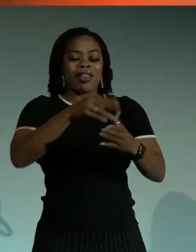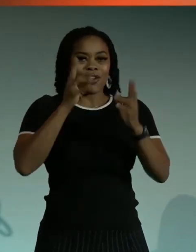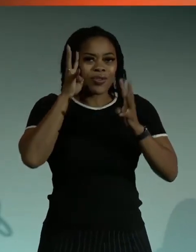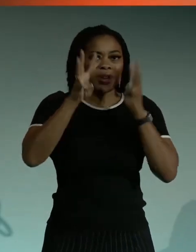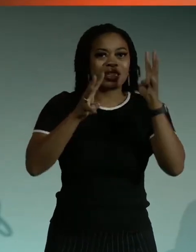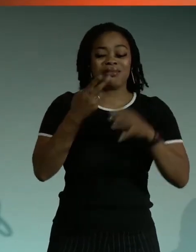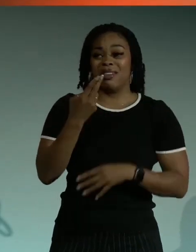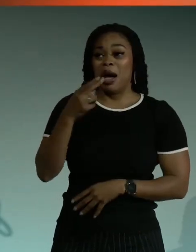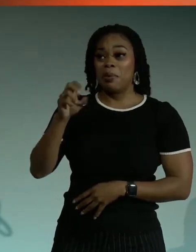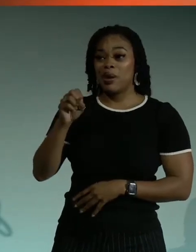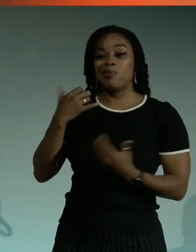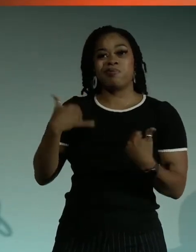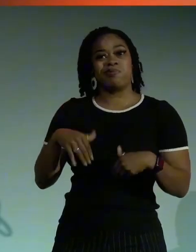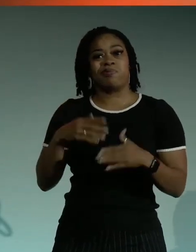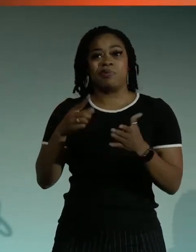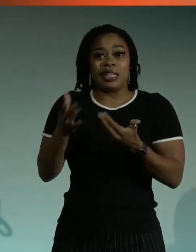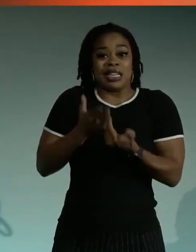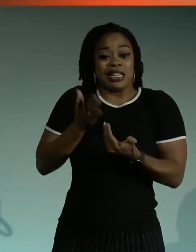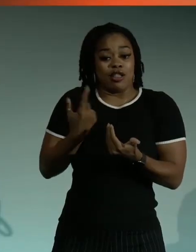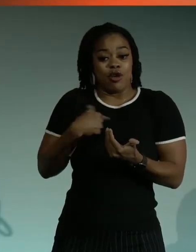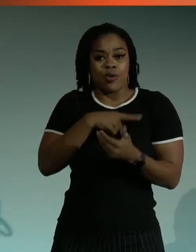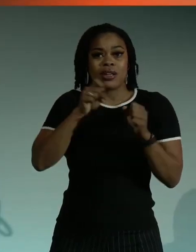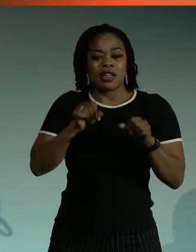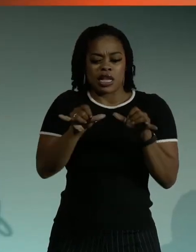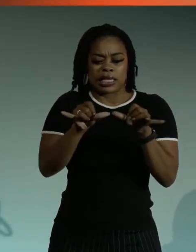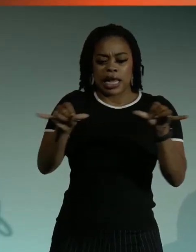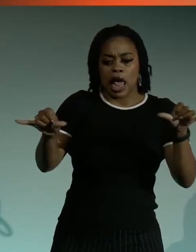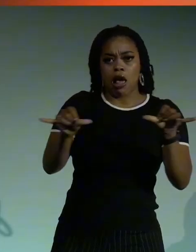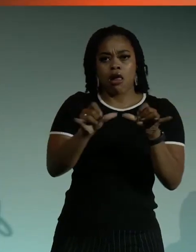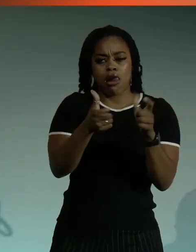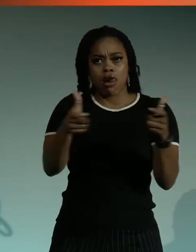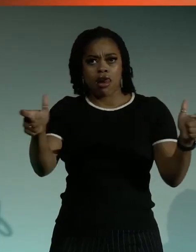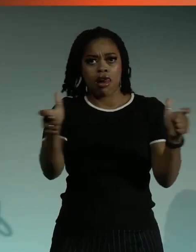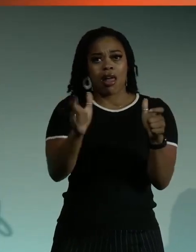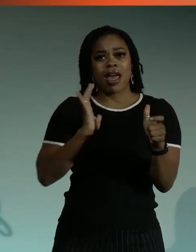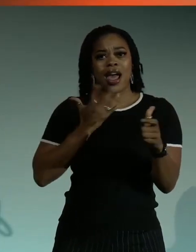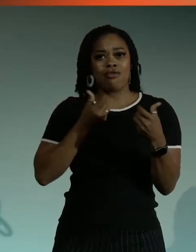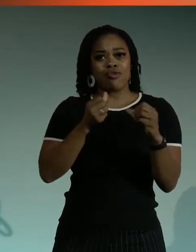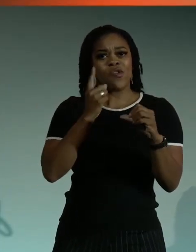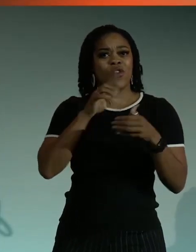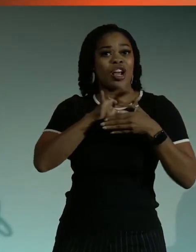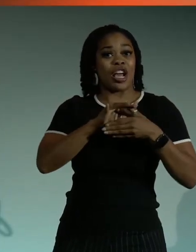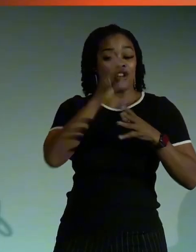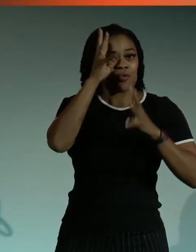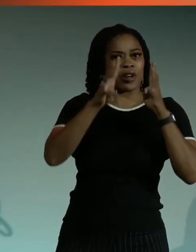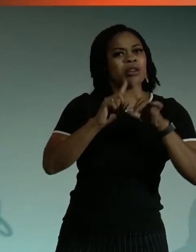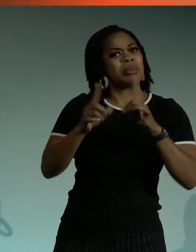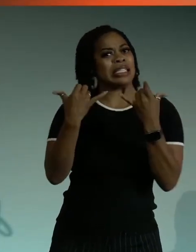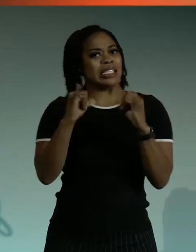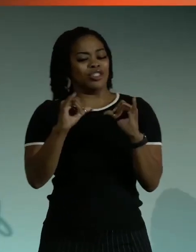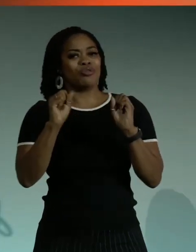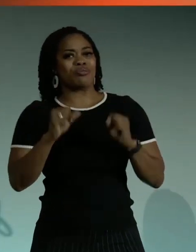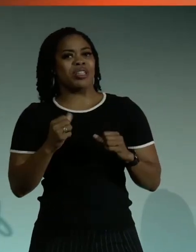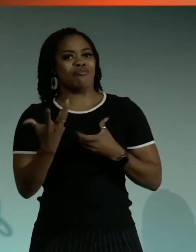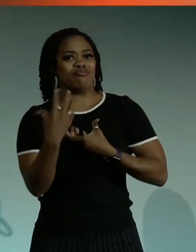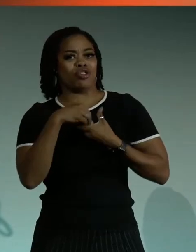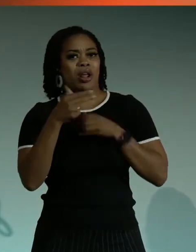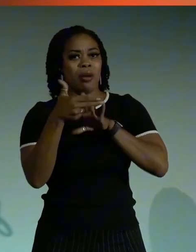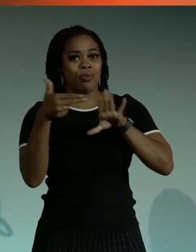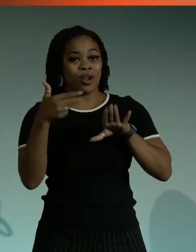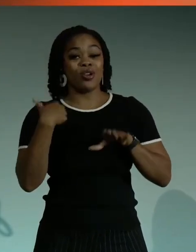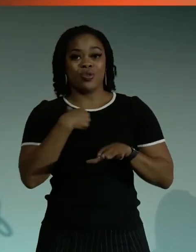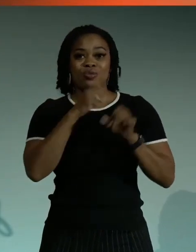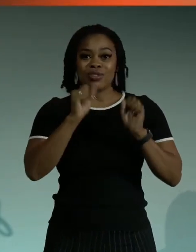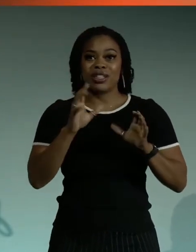really easy for us to, scale our efforts in content creation without losing our brand voice. We were able to upload our